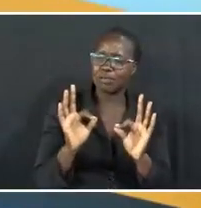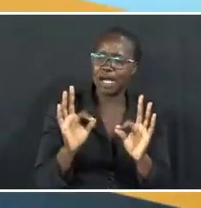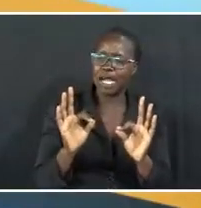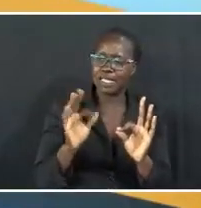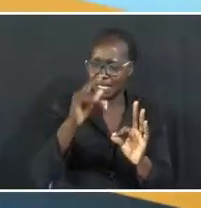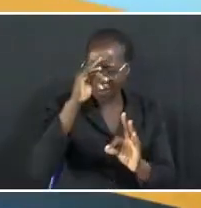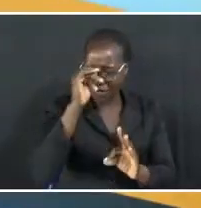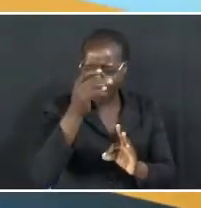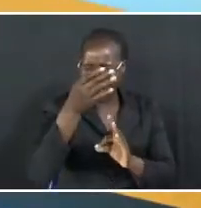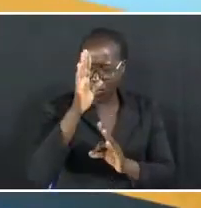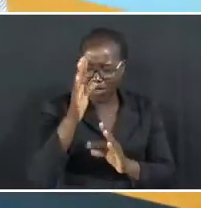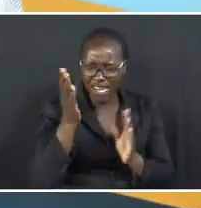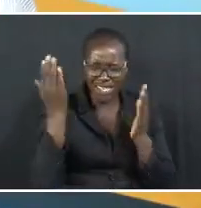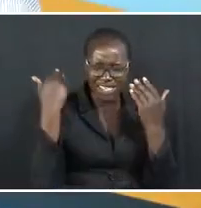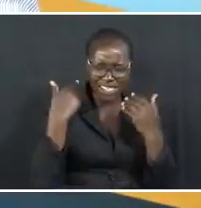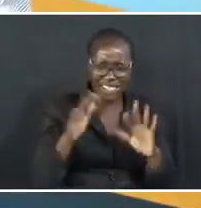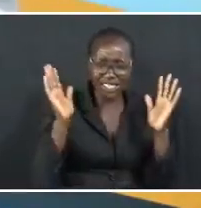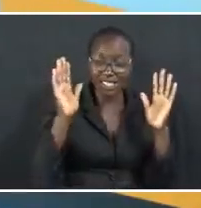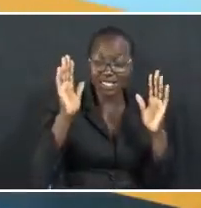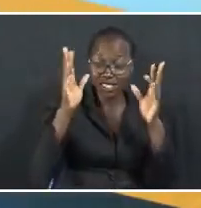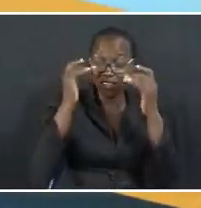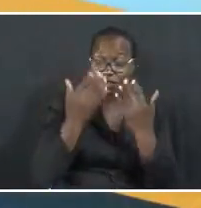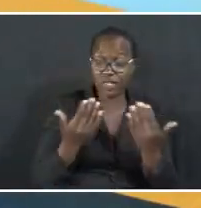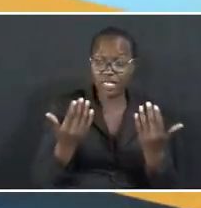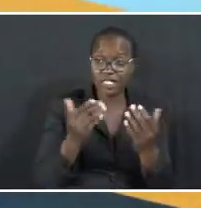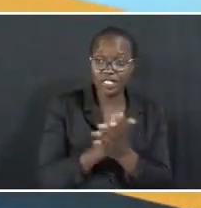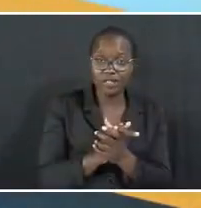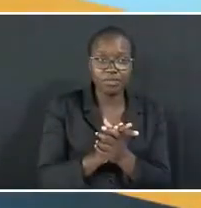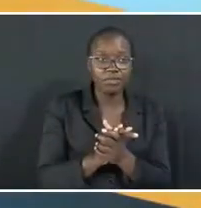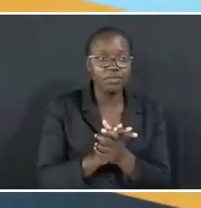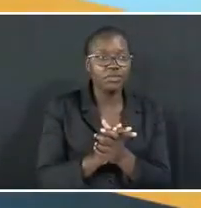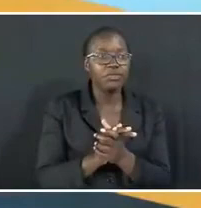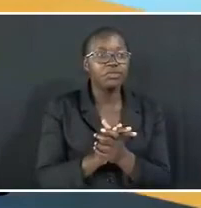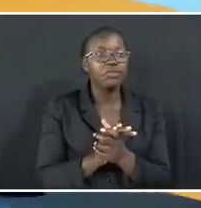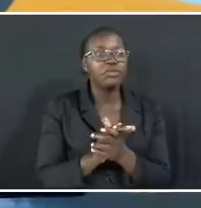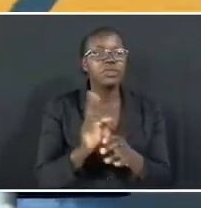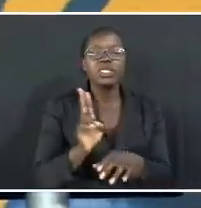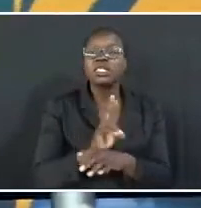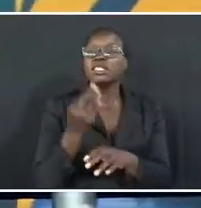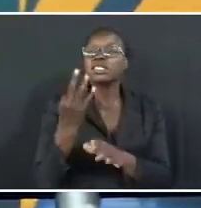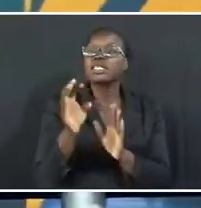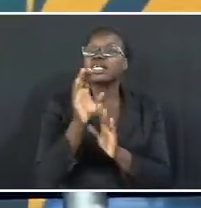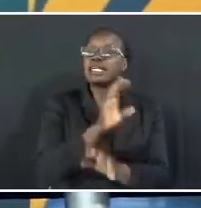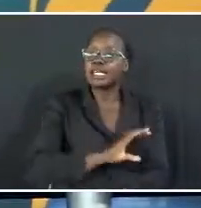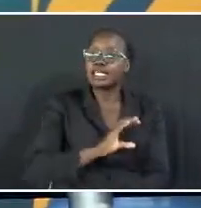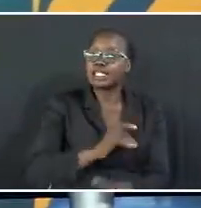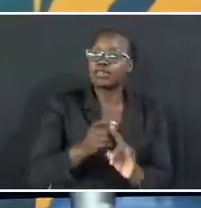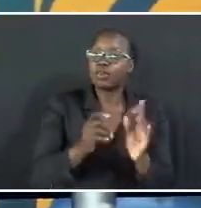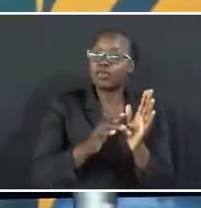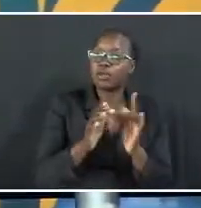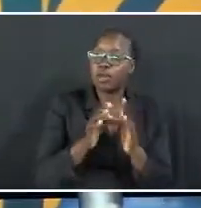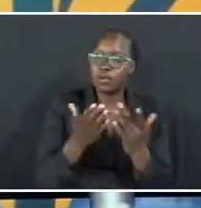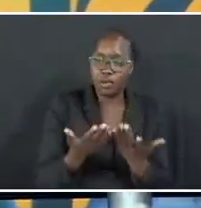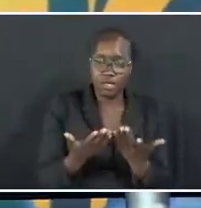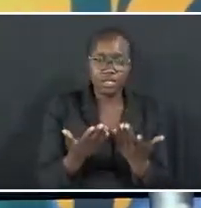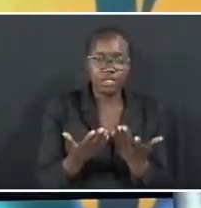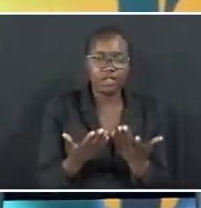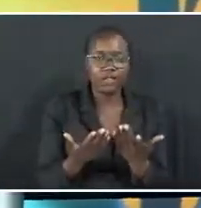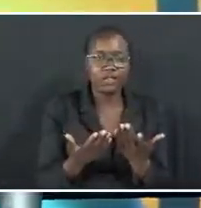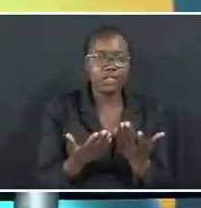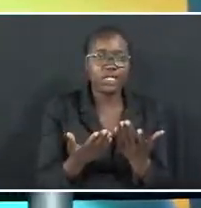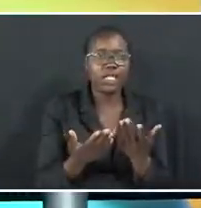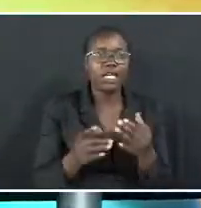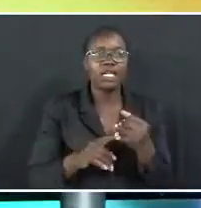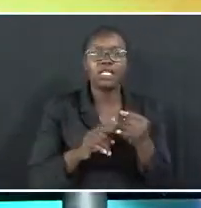God and turns away from evil. I am going to use three characters from the Bible. That